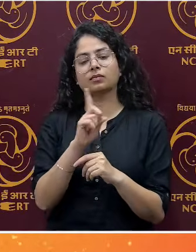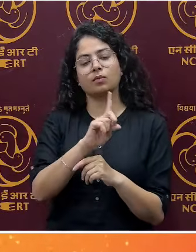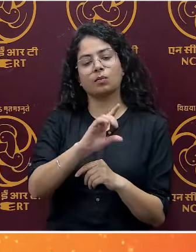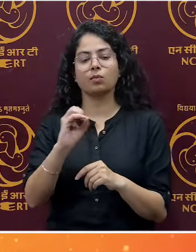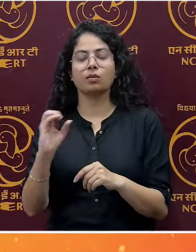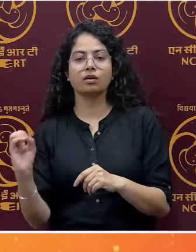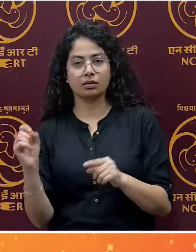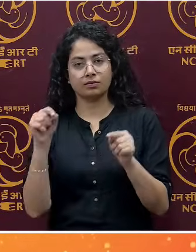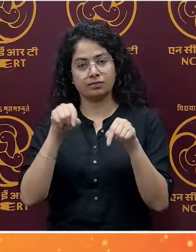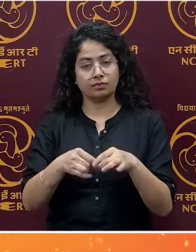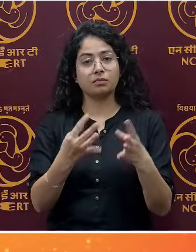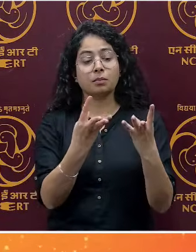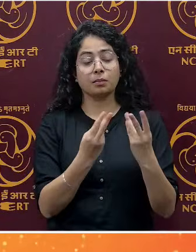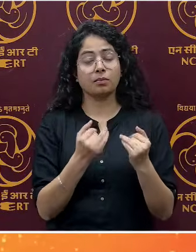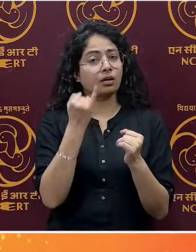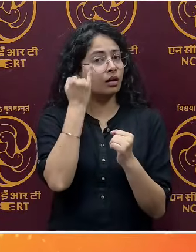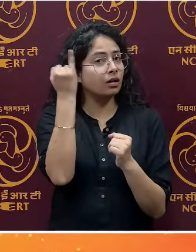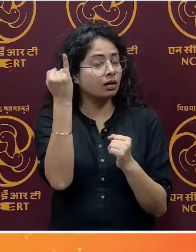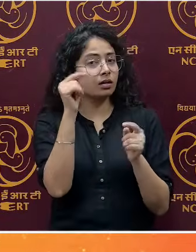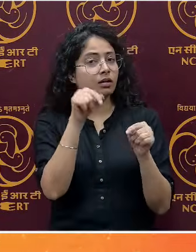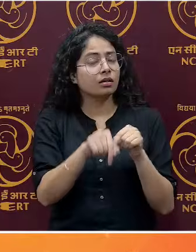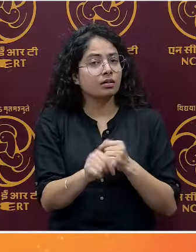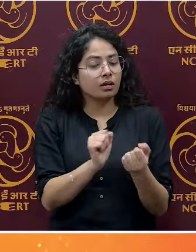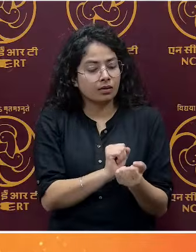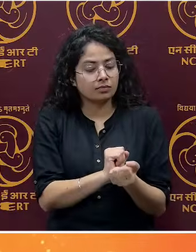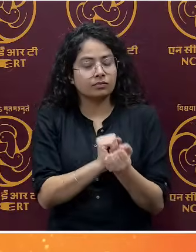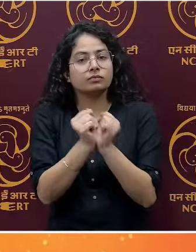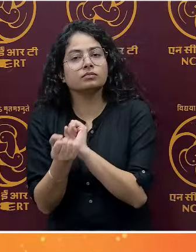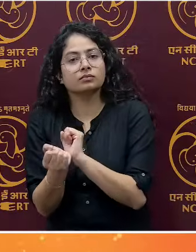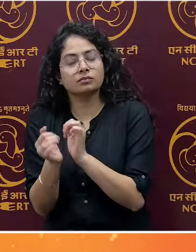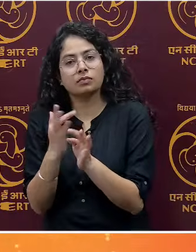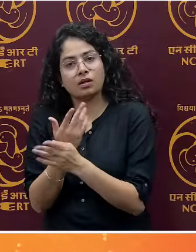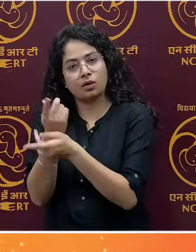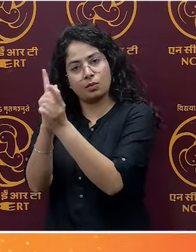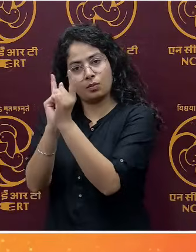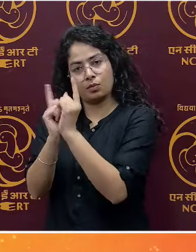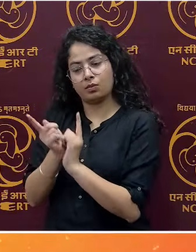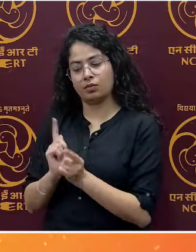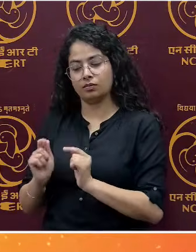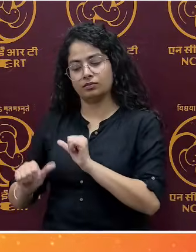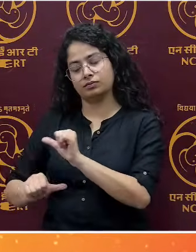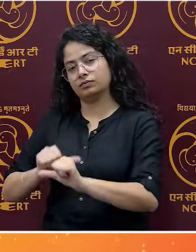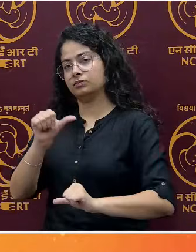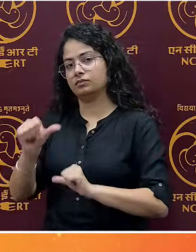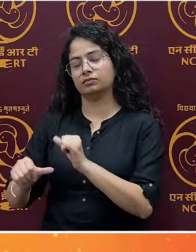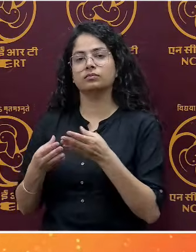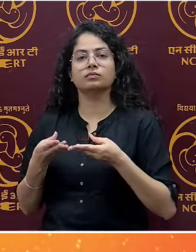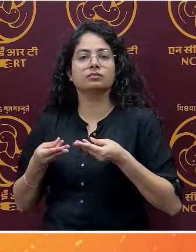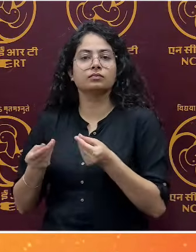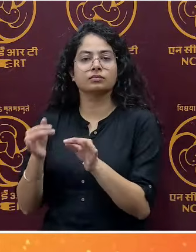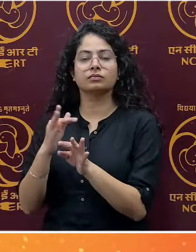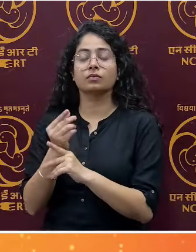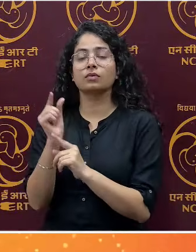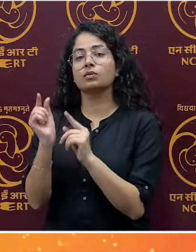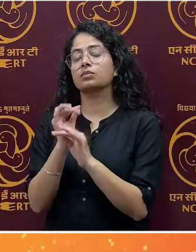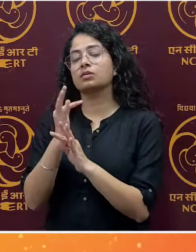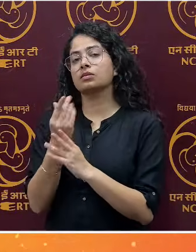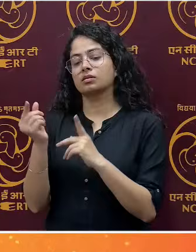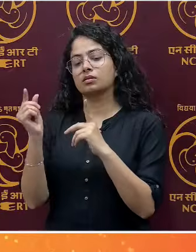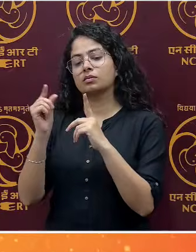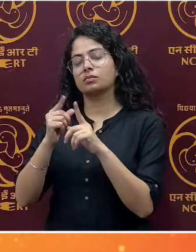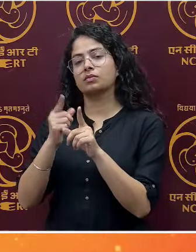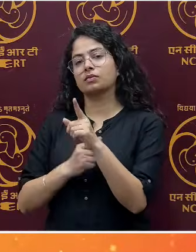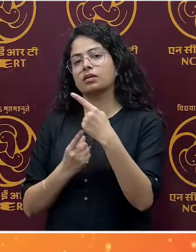this mathematical idea is being converted into logical step-by-step solution using a Python programming